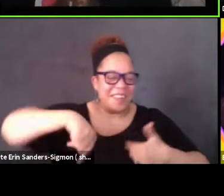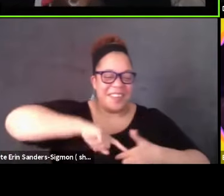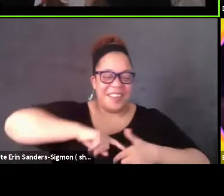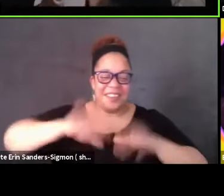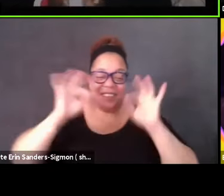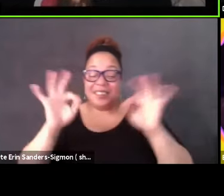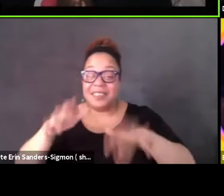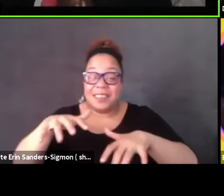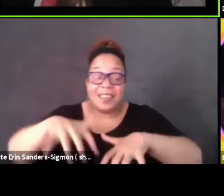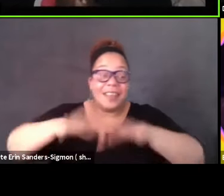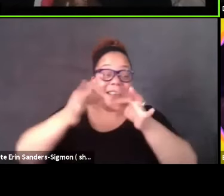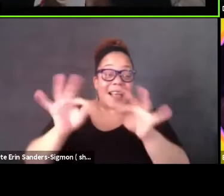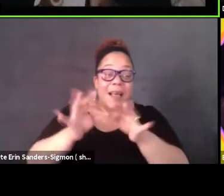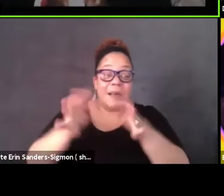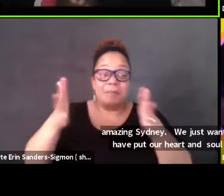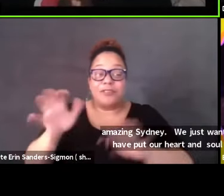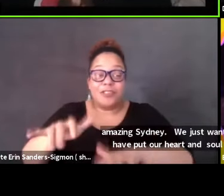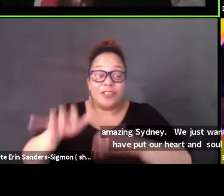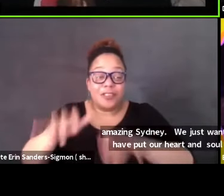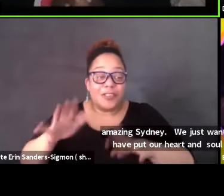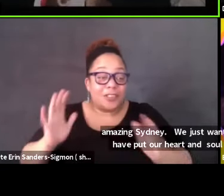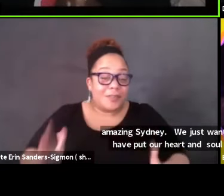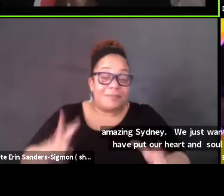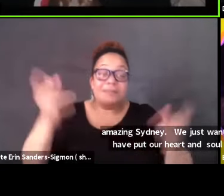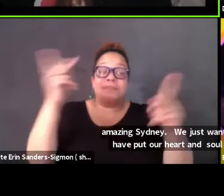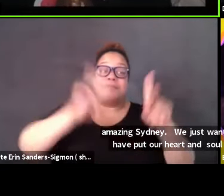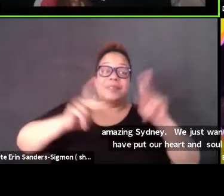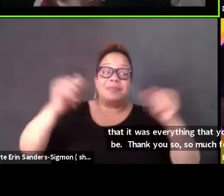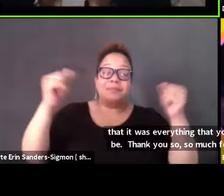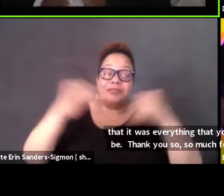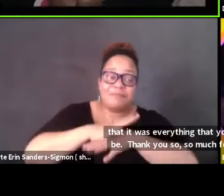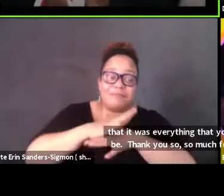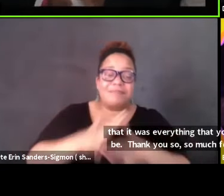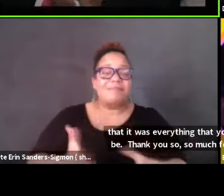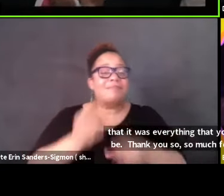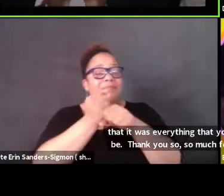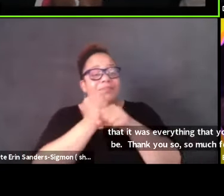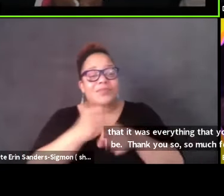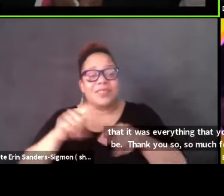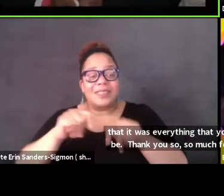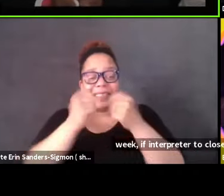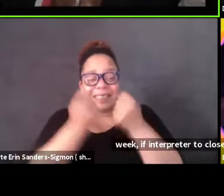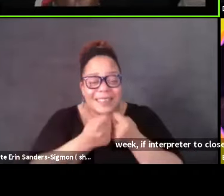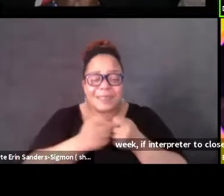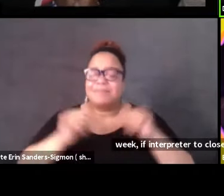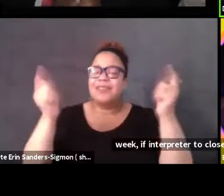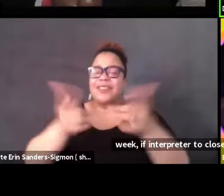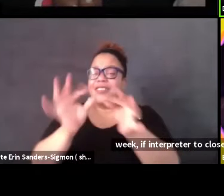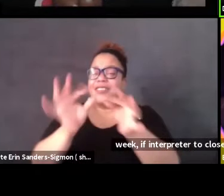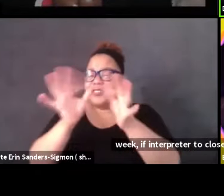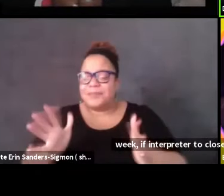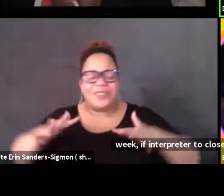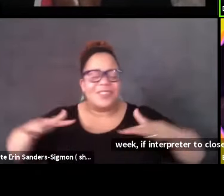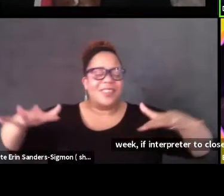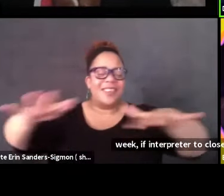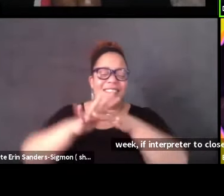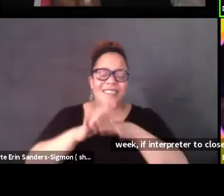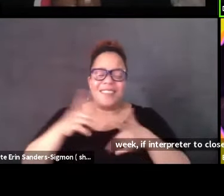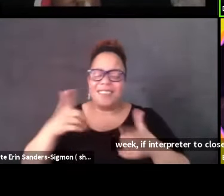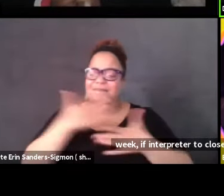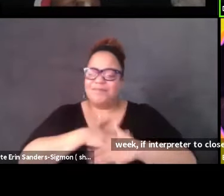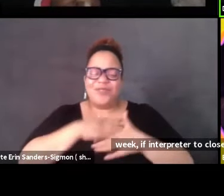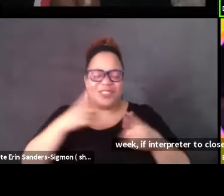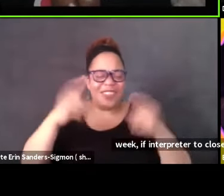participant to production to partner to everybody to have something to do with this festival. We thank you.